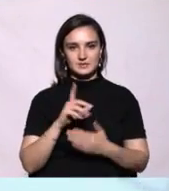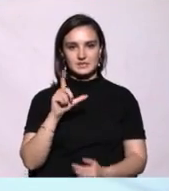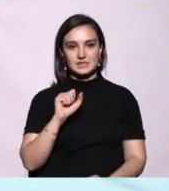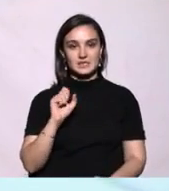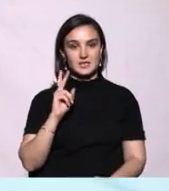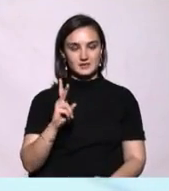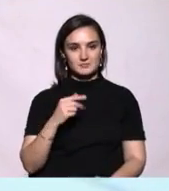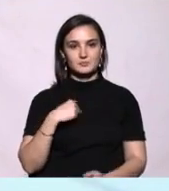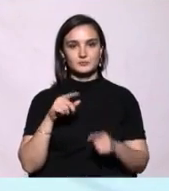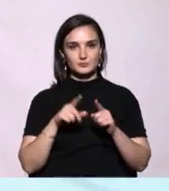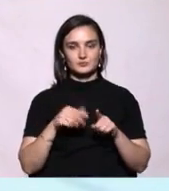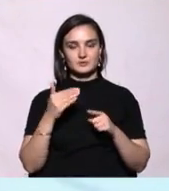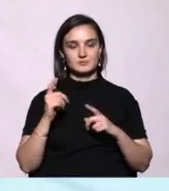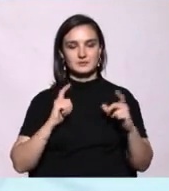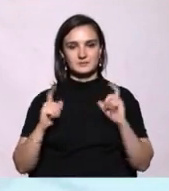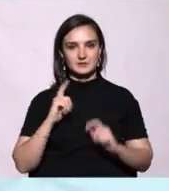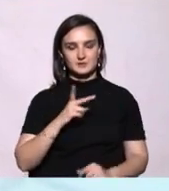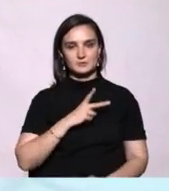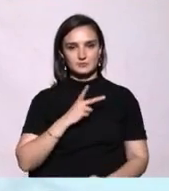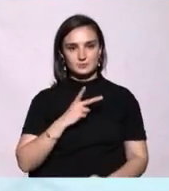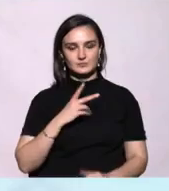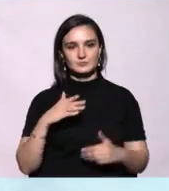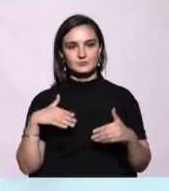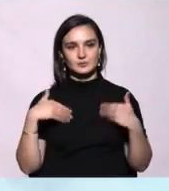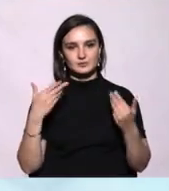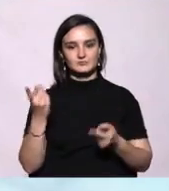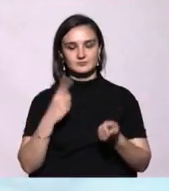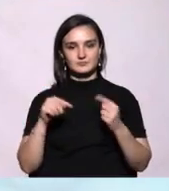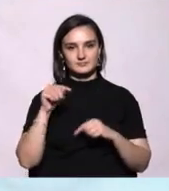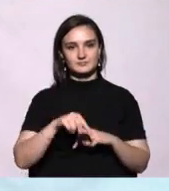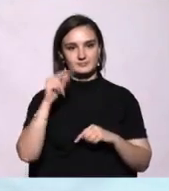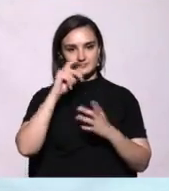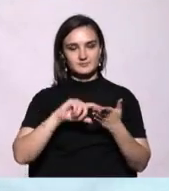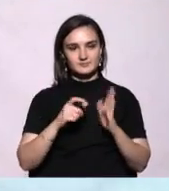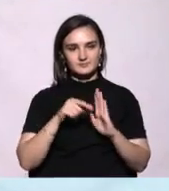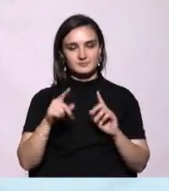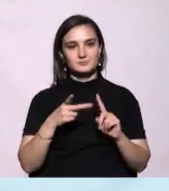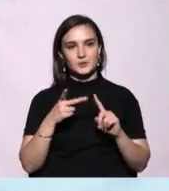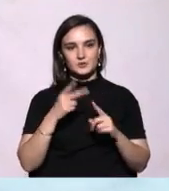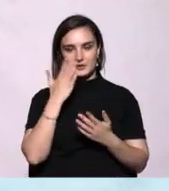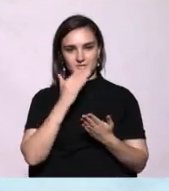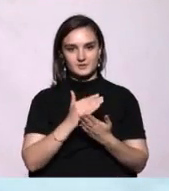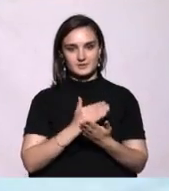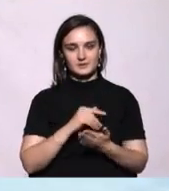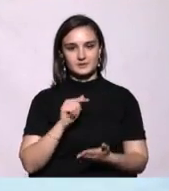Zach and I'm your English teacher too. Welcome back to our class. This is the second lesson.